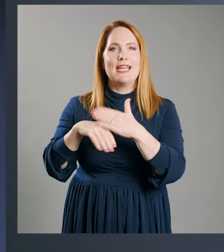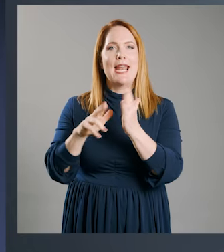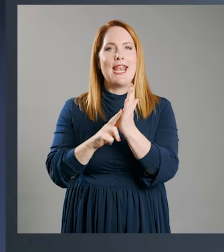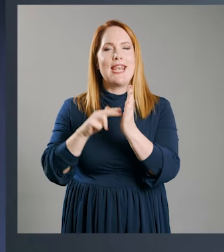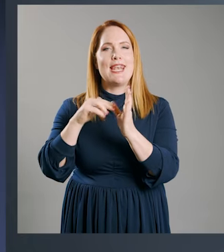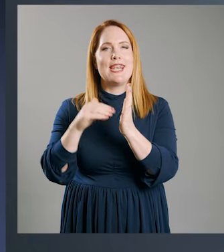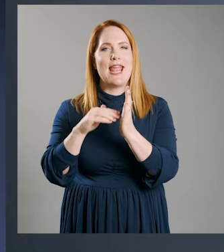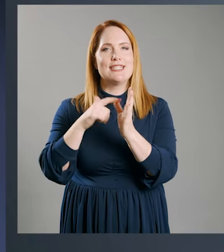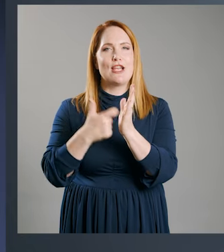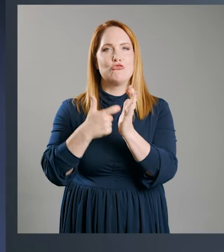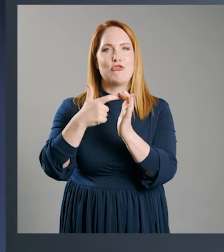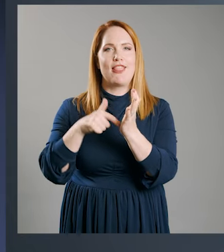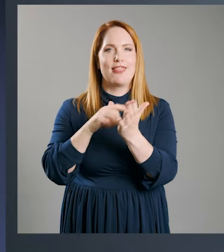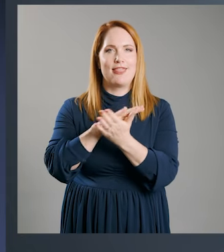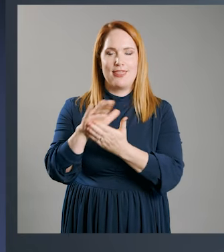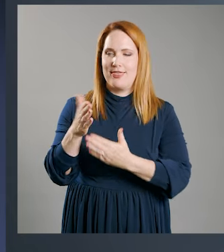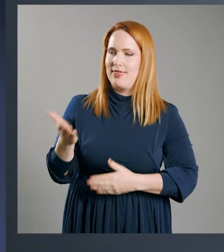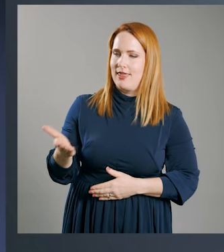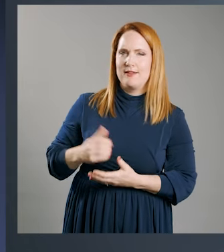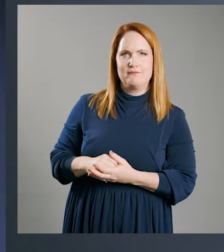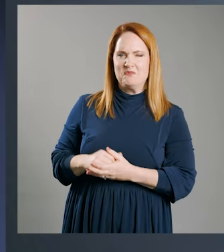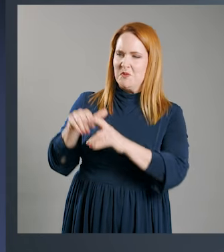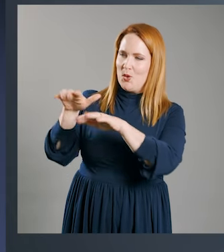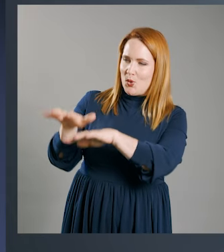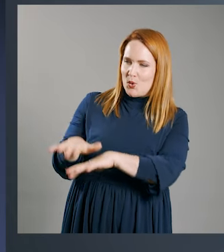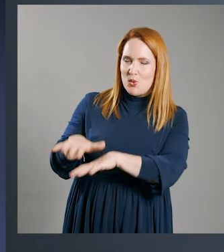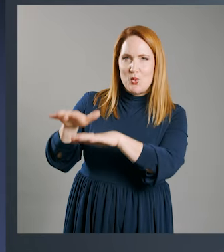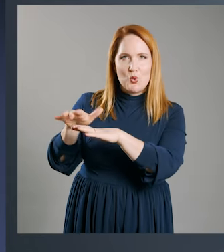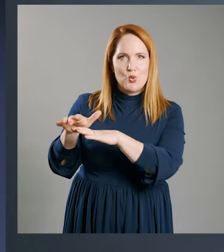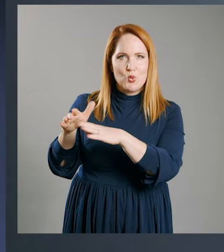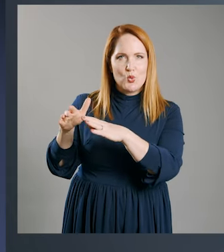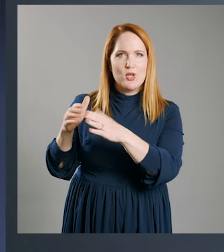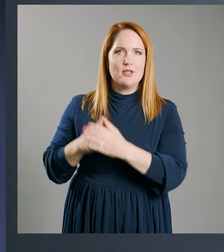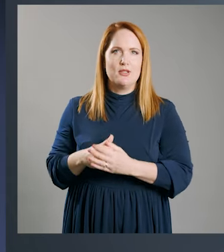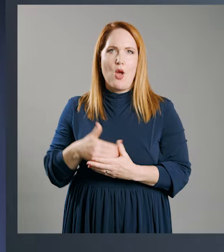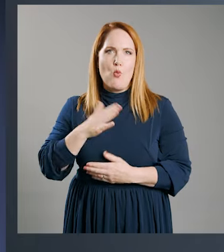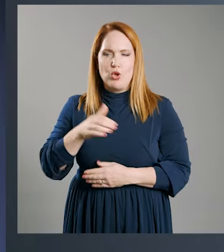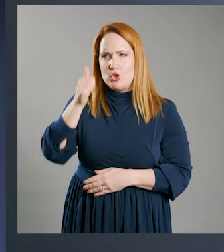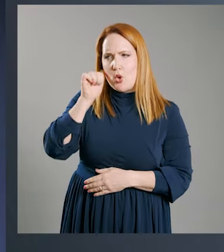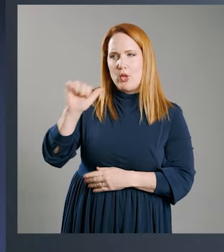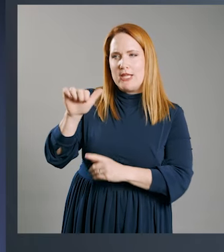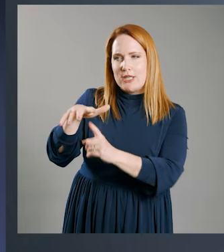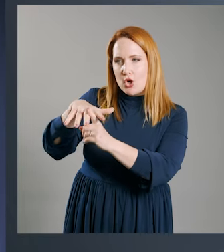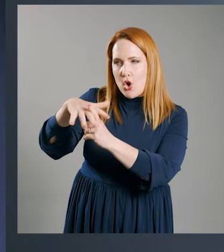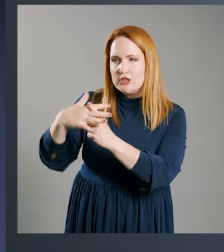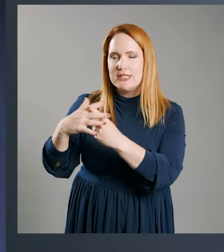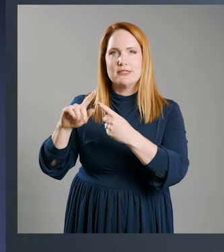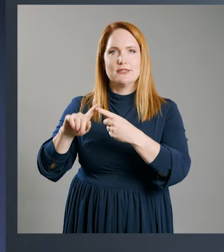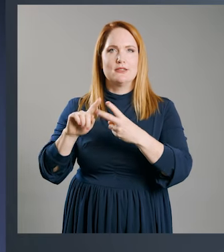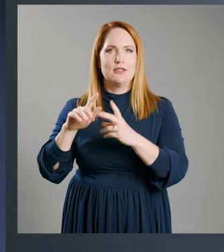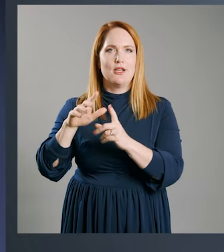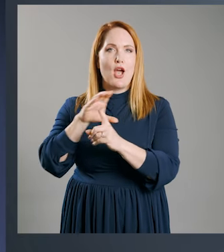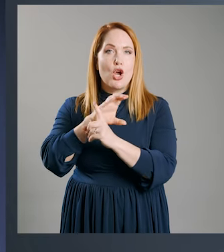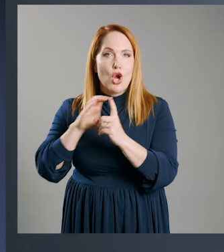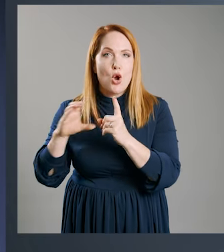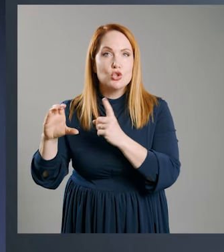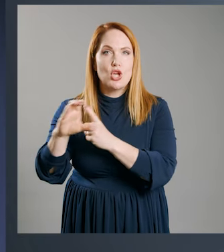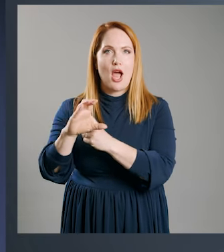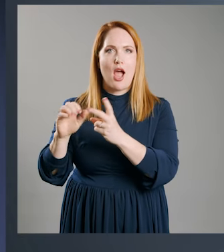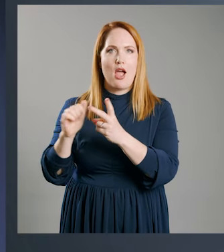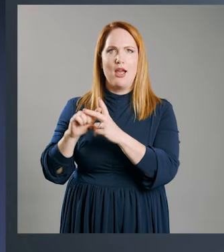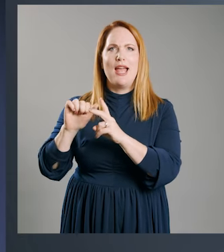was known in his Aramaic spoken language. We're seeking to understand his context and his culture and